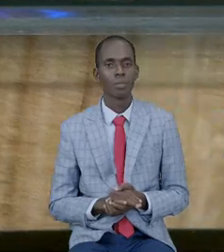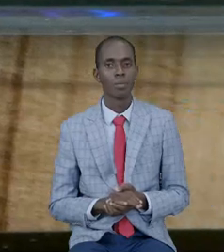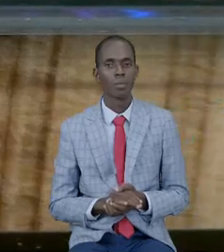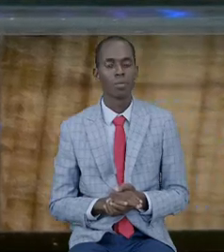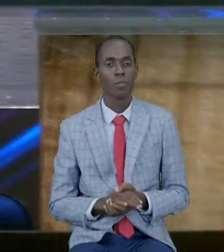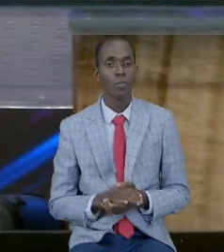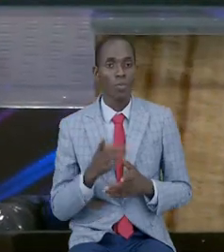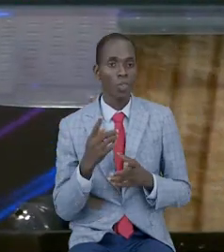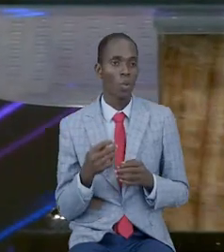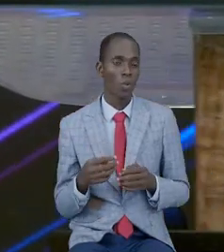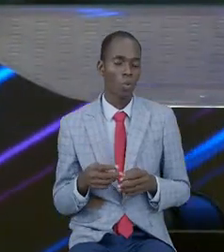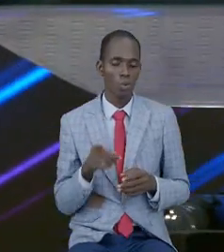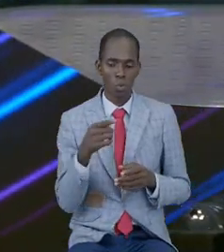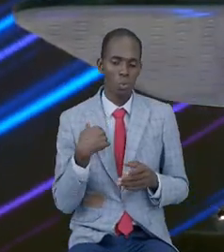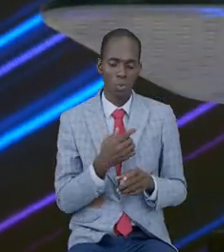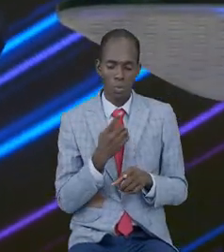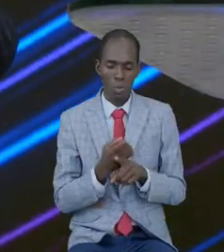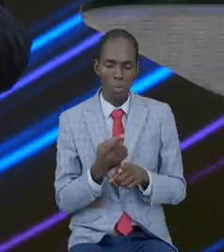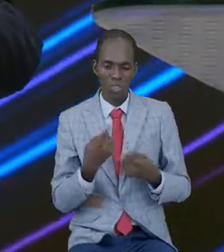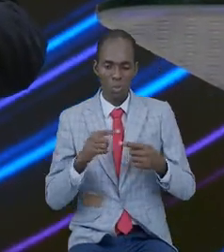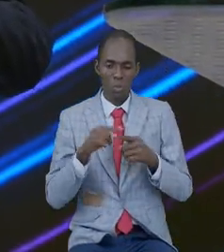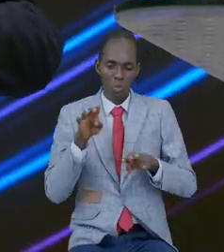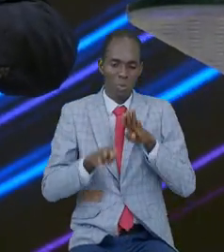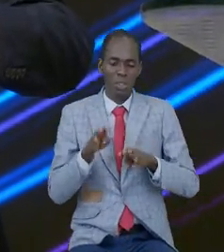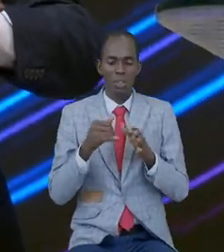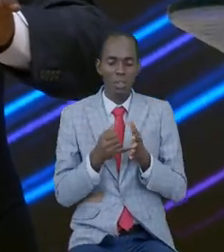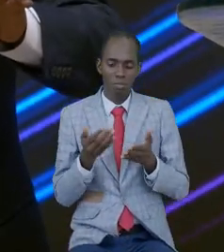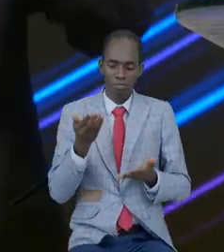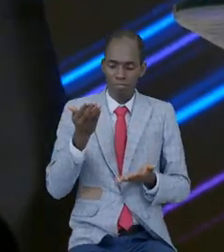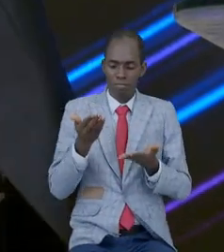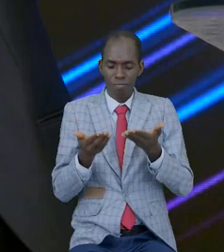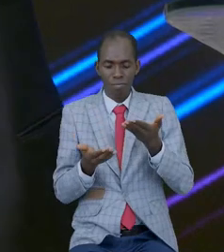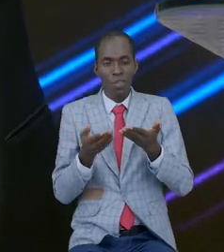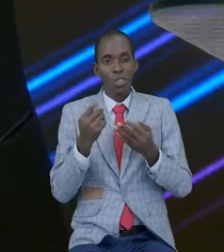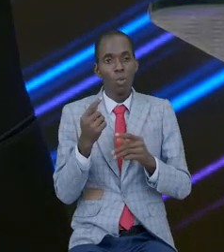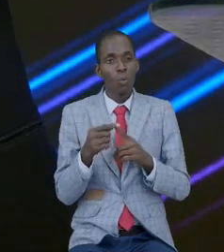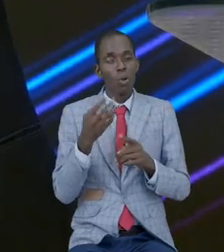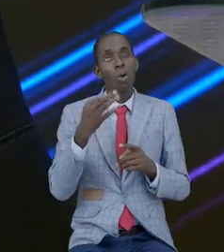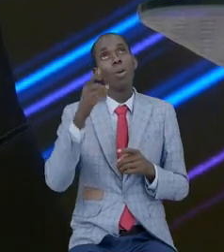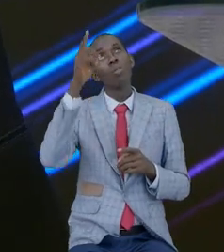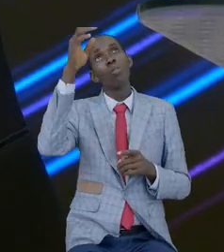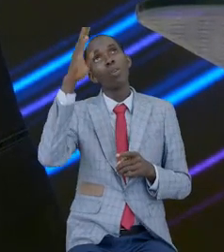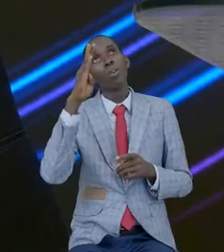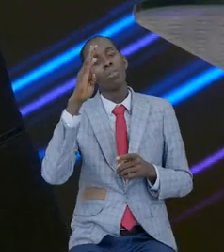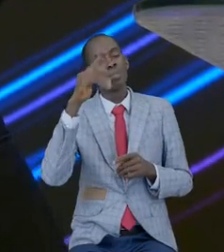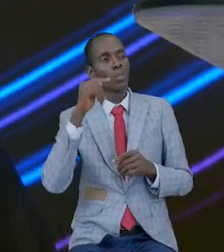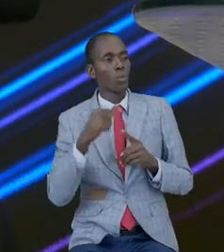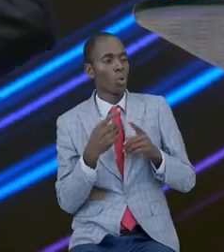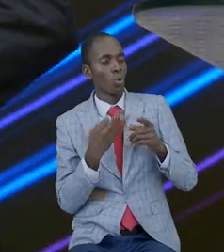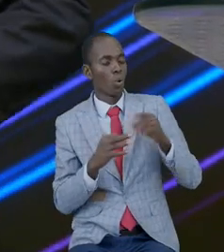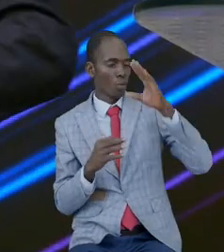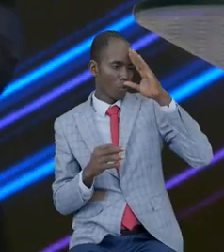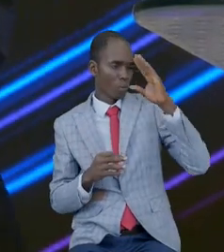your way them the word of god the words of men the